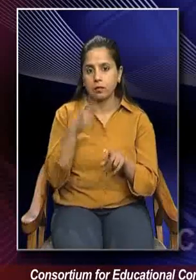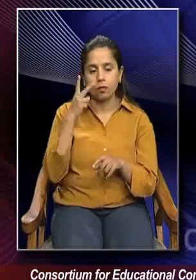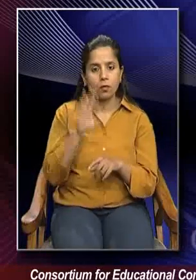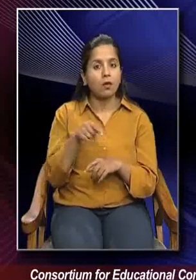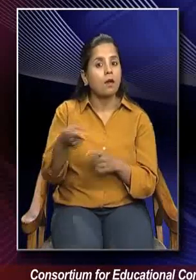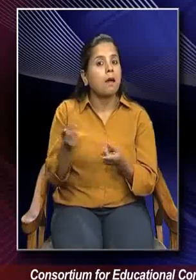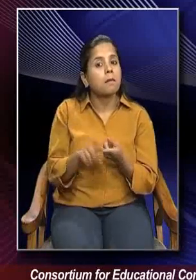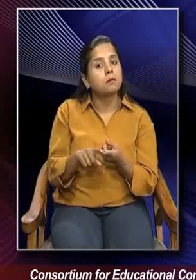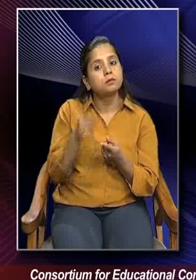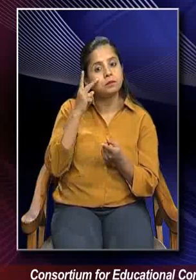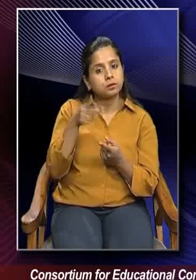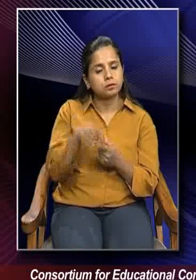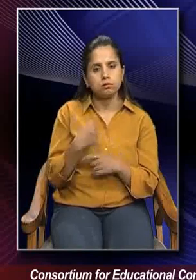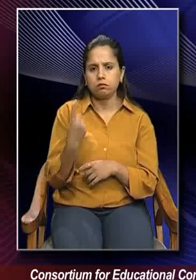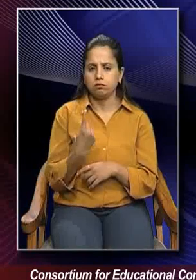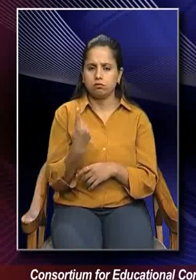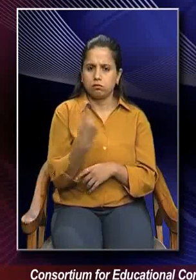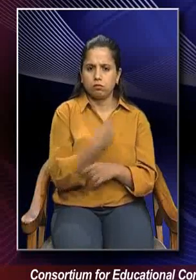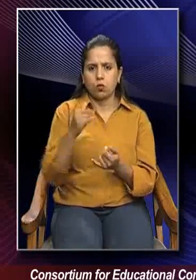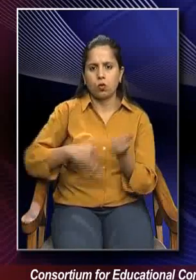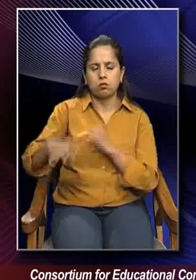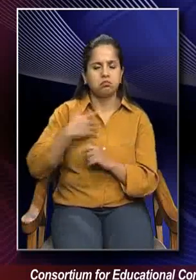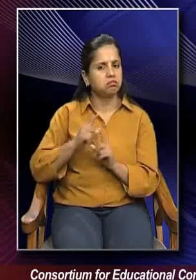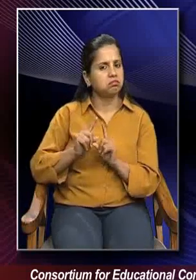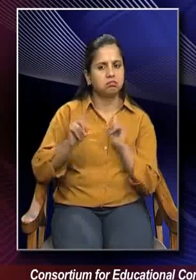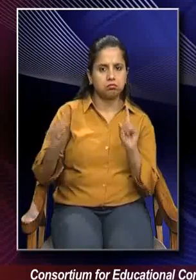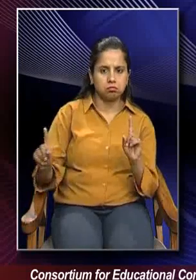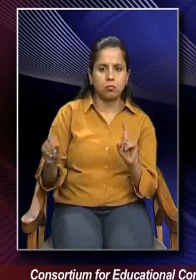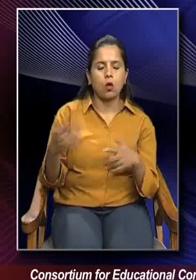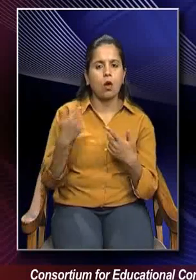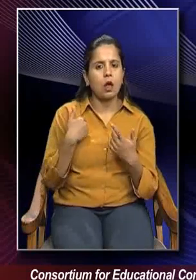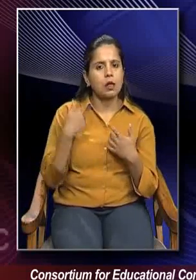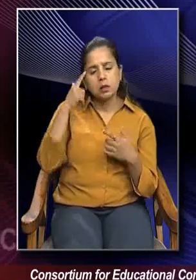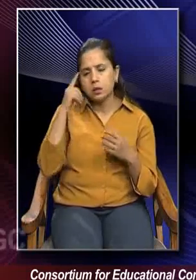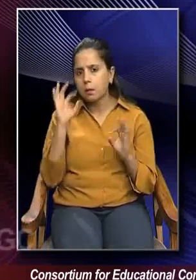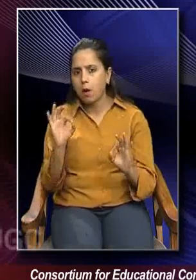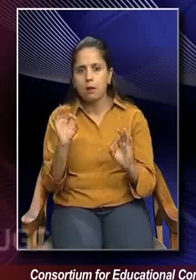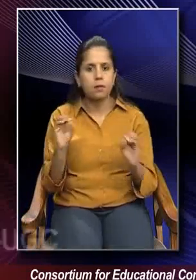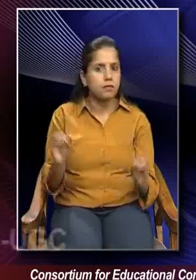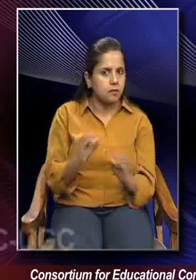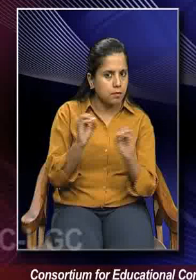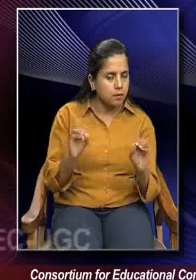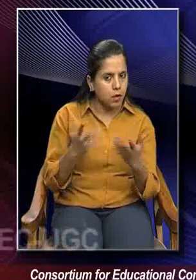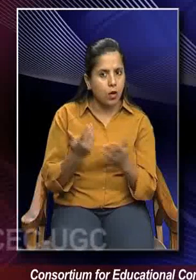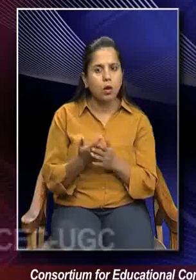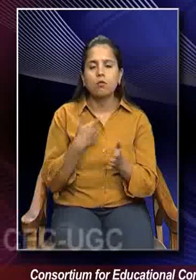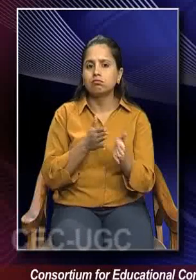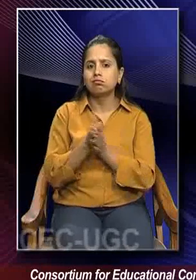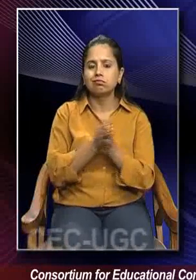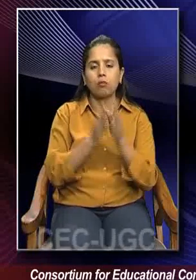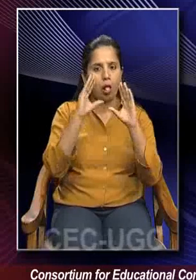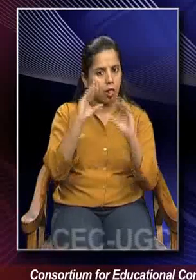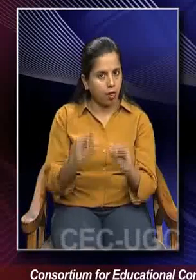withdrawal, isolation, restlessness, lack of motivation,